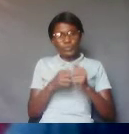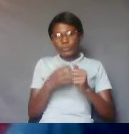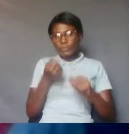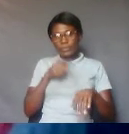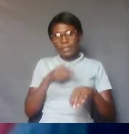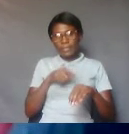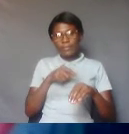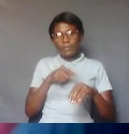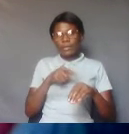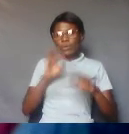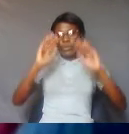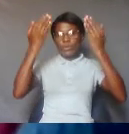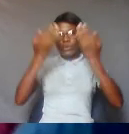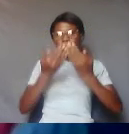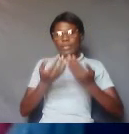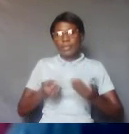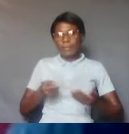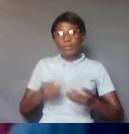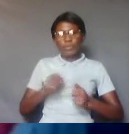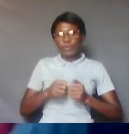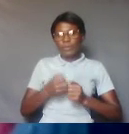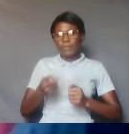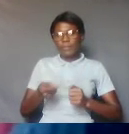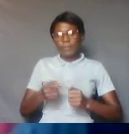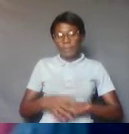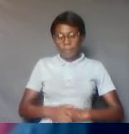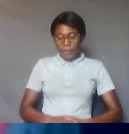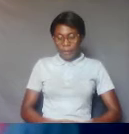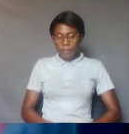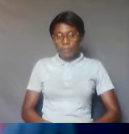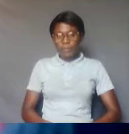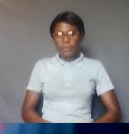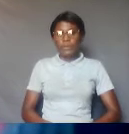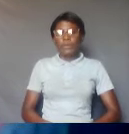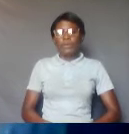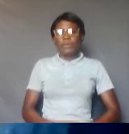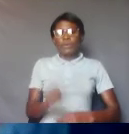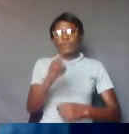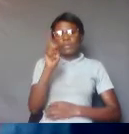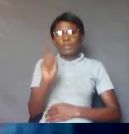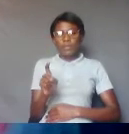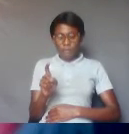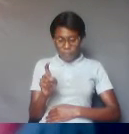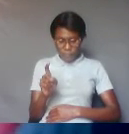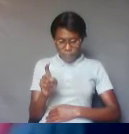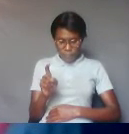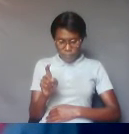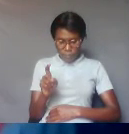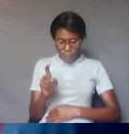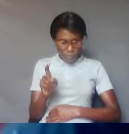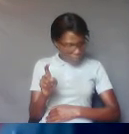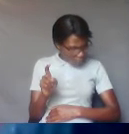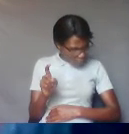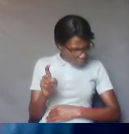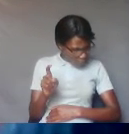Question 5 is, what can verses 2 and 3 show us in our understanding of people living with